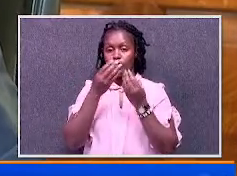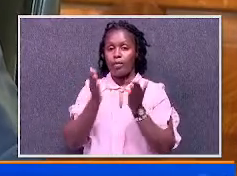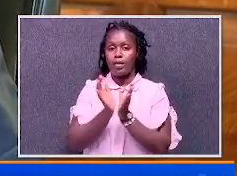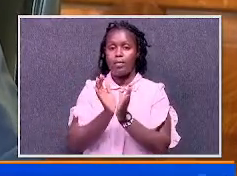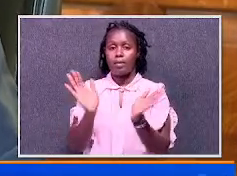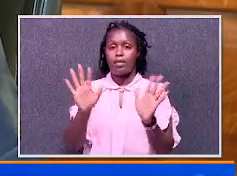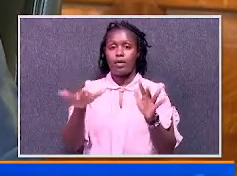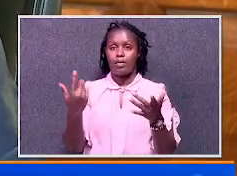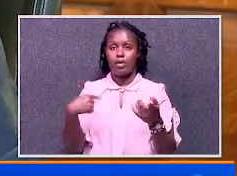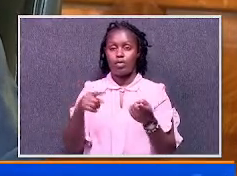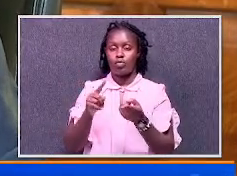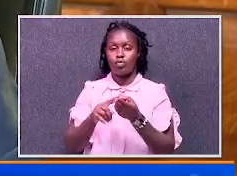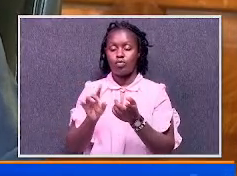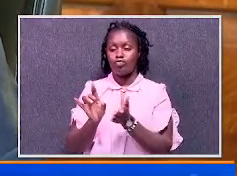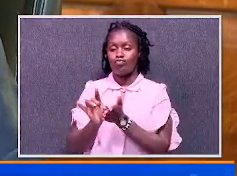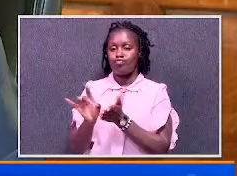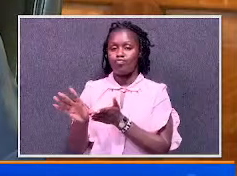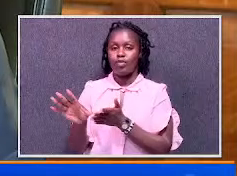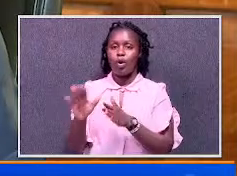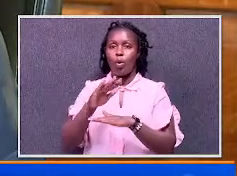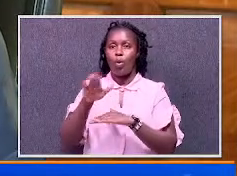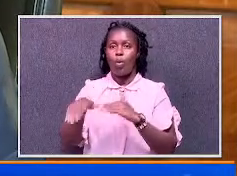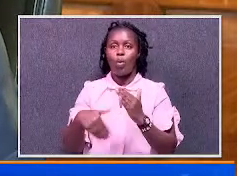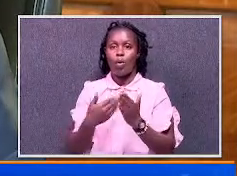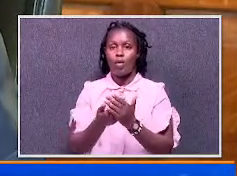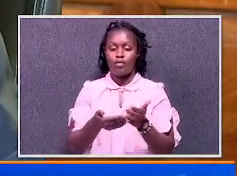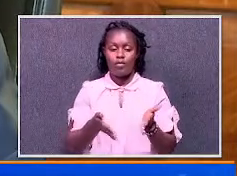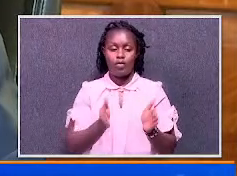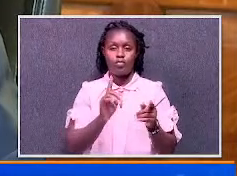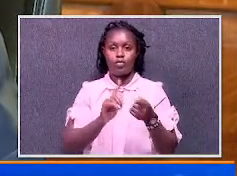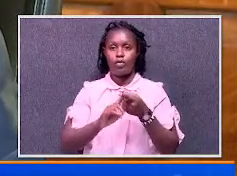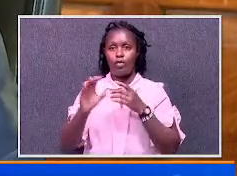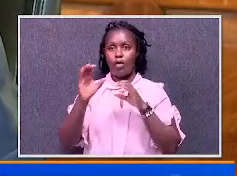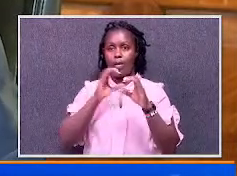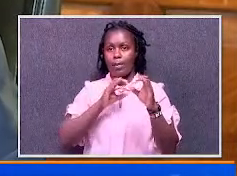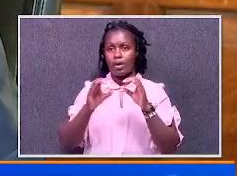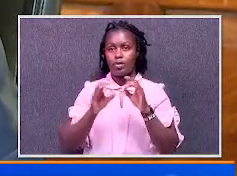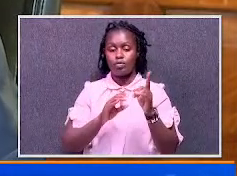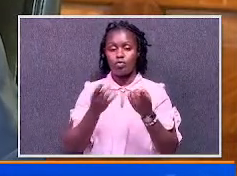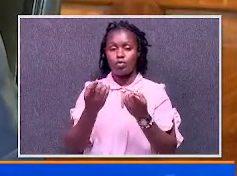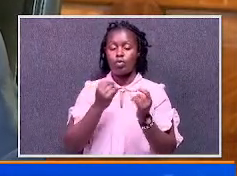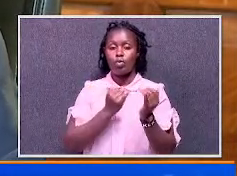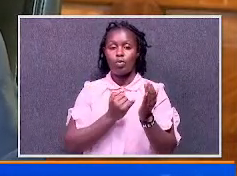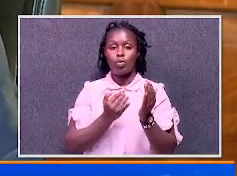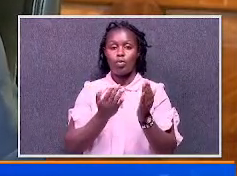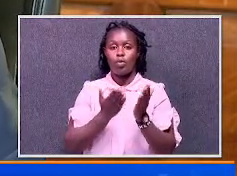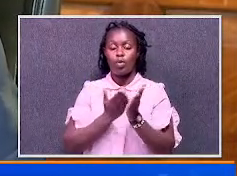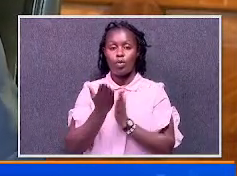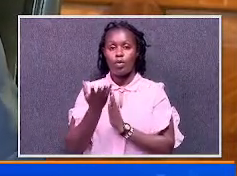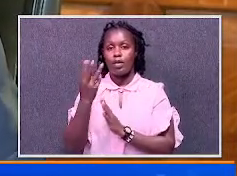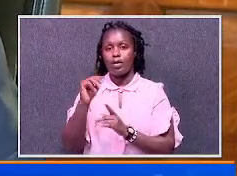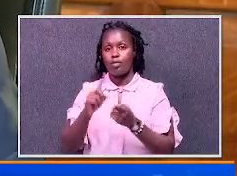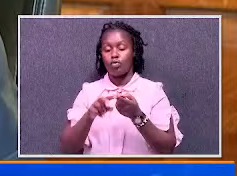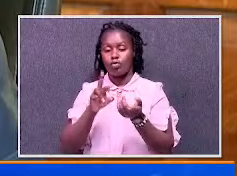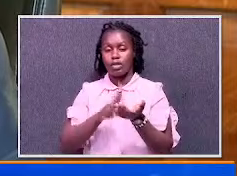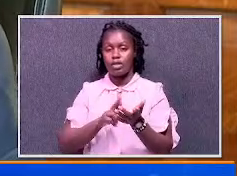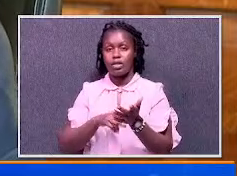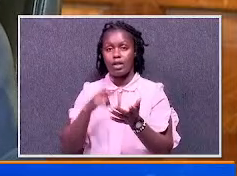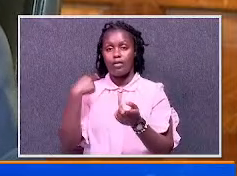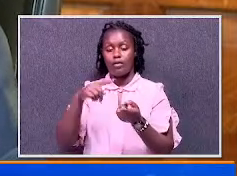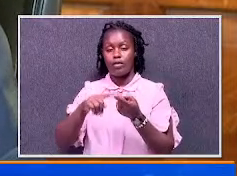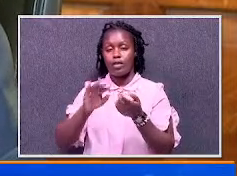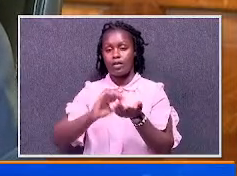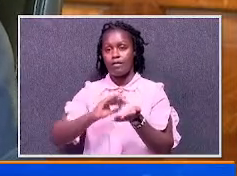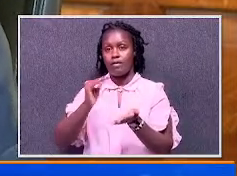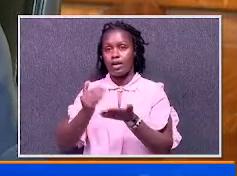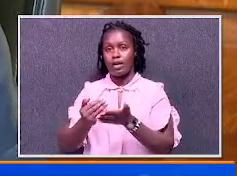to disregard all forms of communication inviting them to register for the fund on